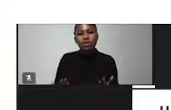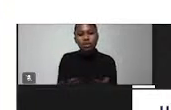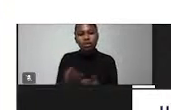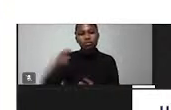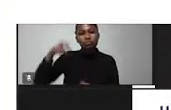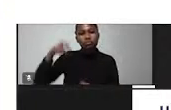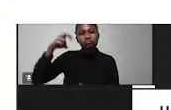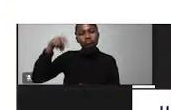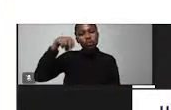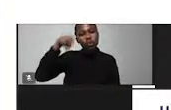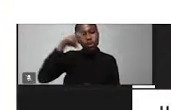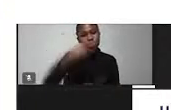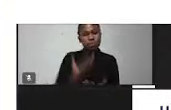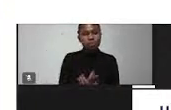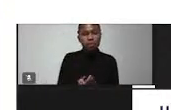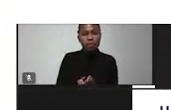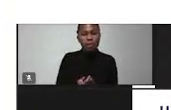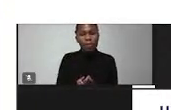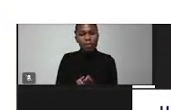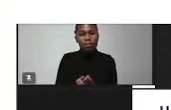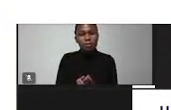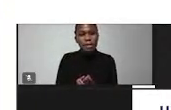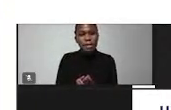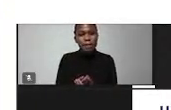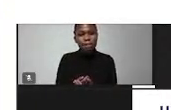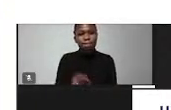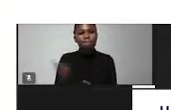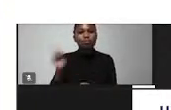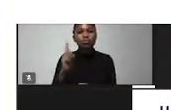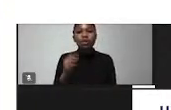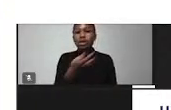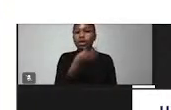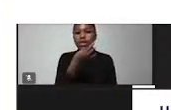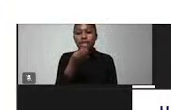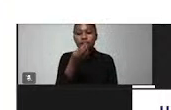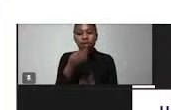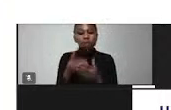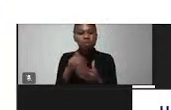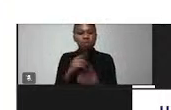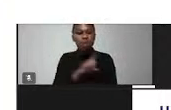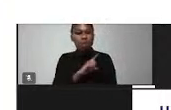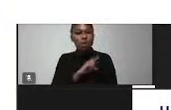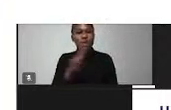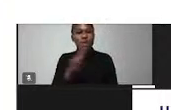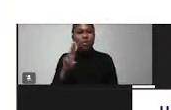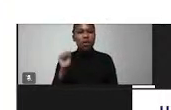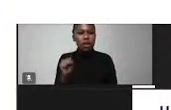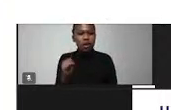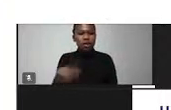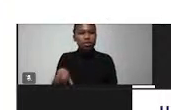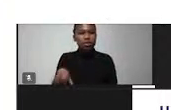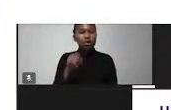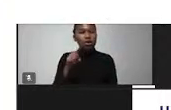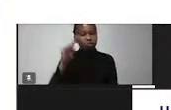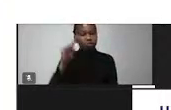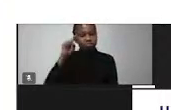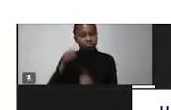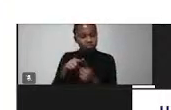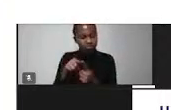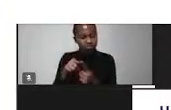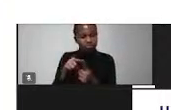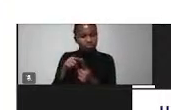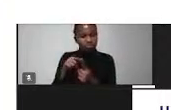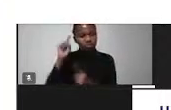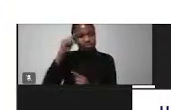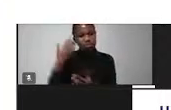perspective. And last but not least, I just wanted to mention that why is the US, so taking all of this into consideration, we've looked